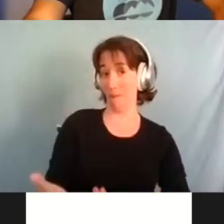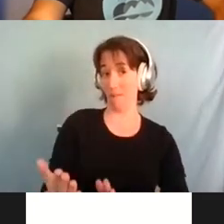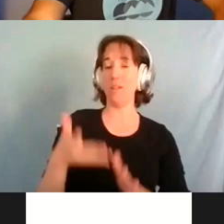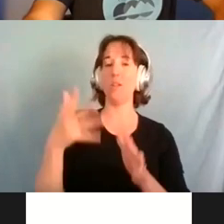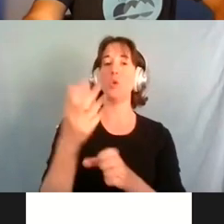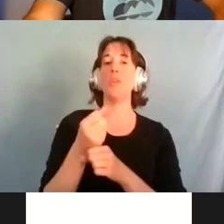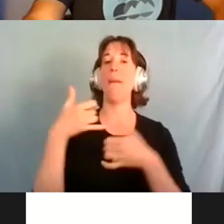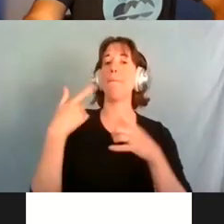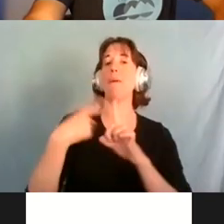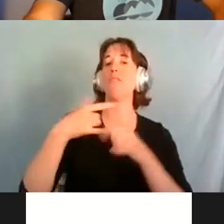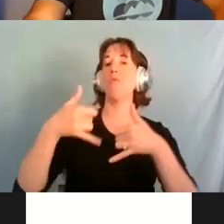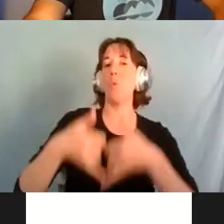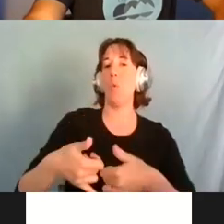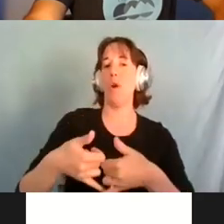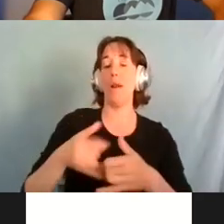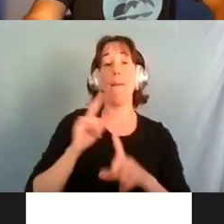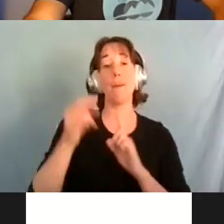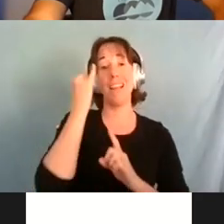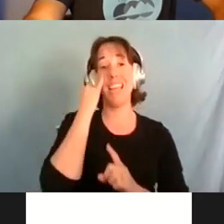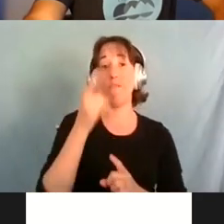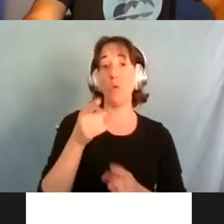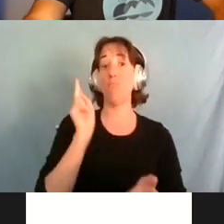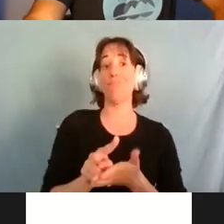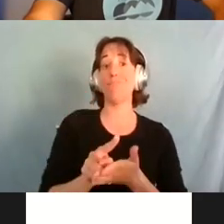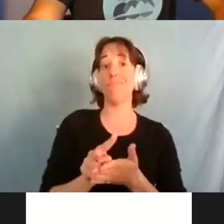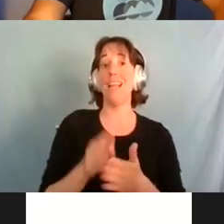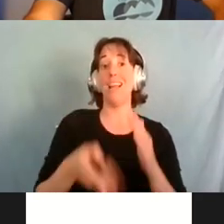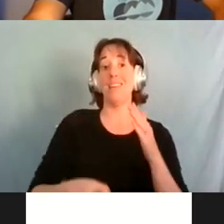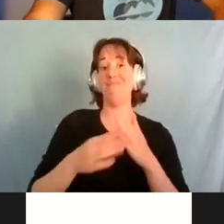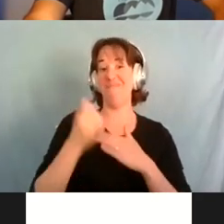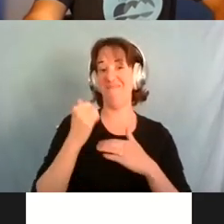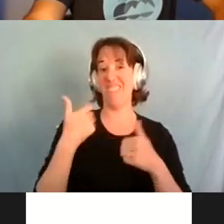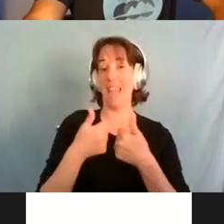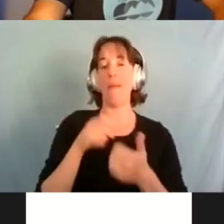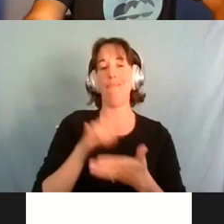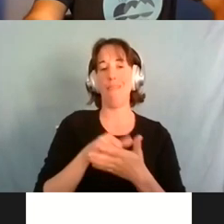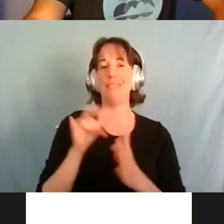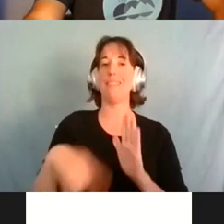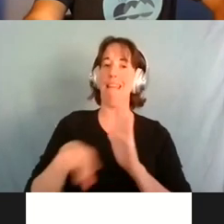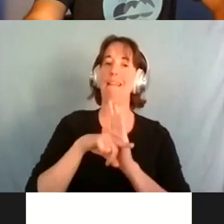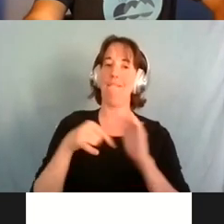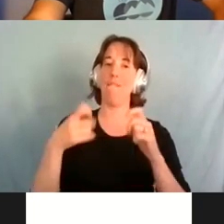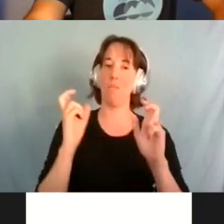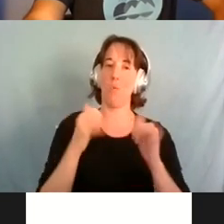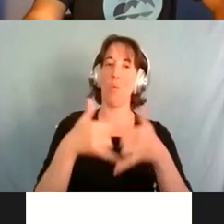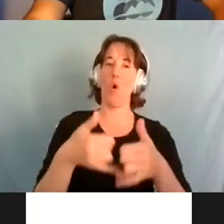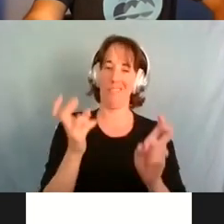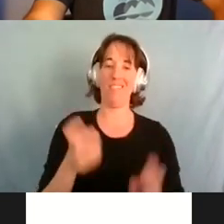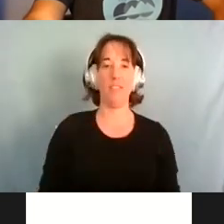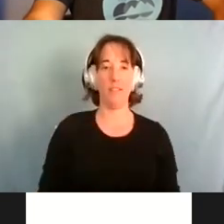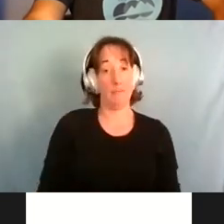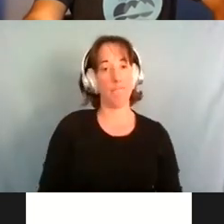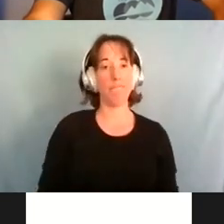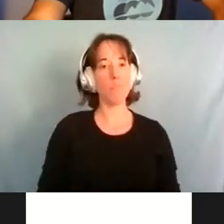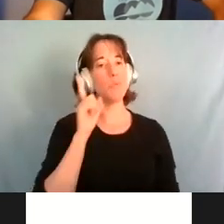from the game, then obviously that would be a very negative reward, right? So yeah, sounds like you guys have gotten